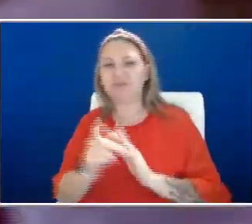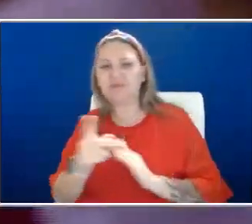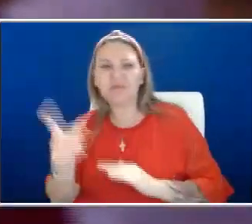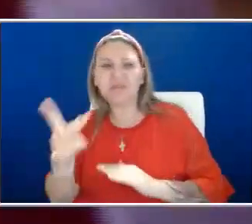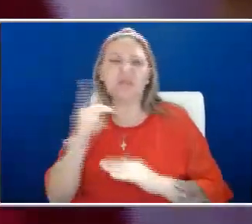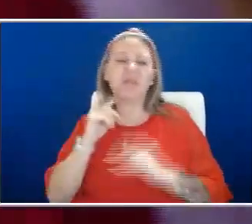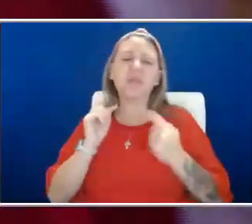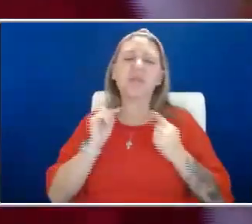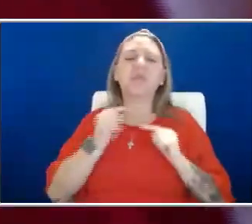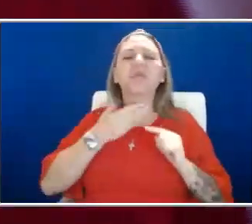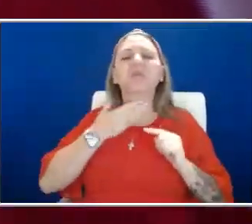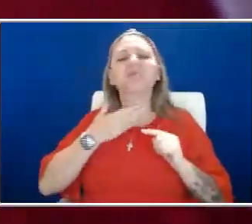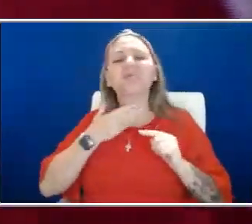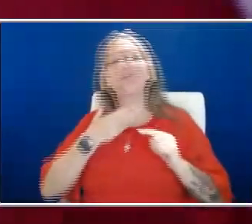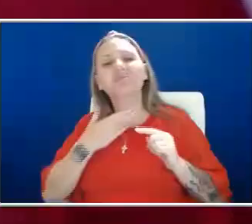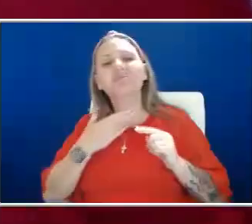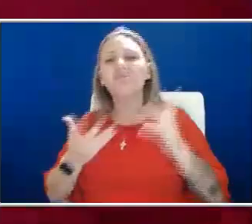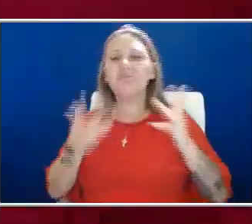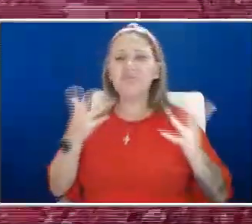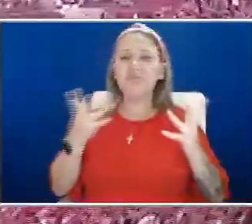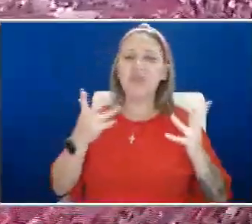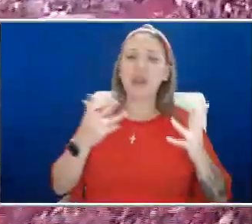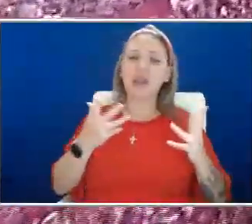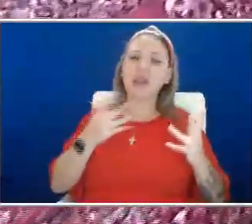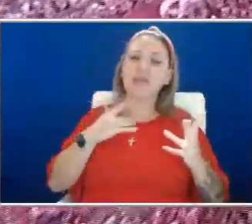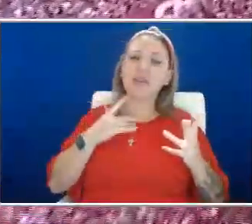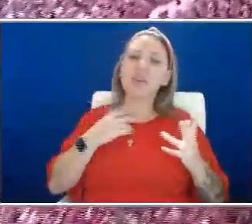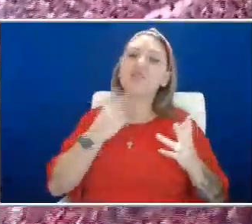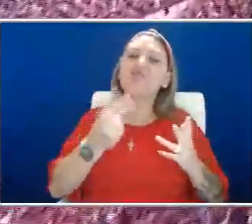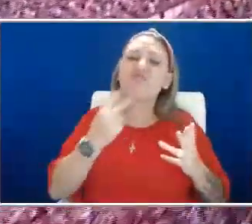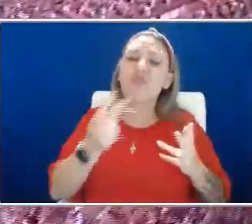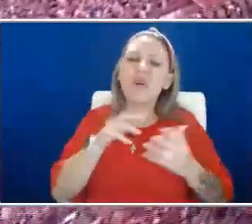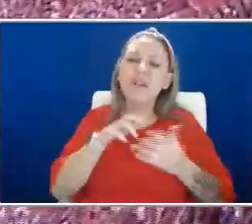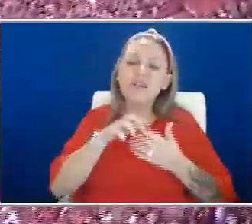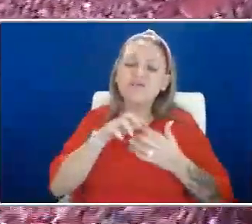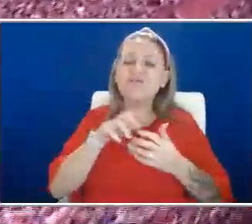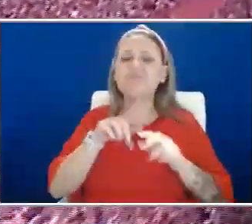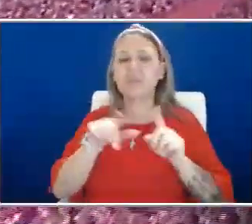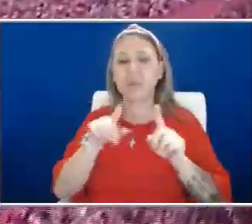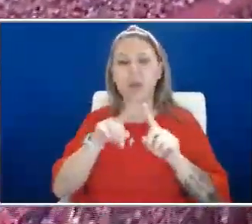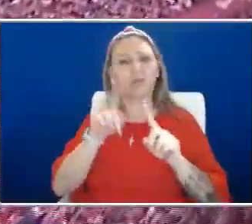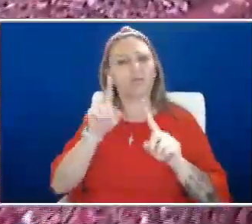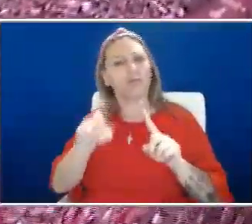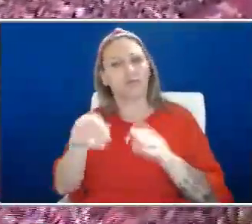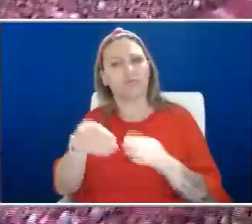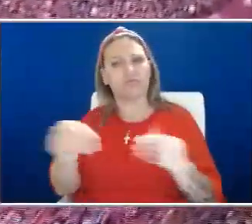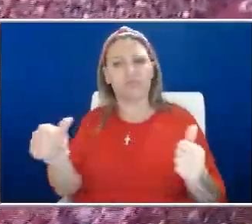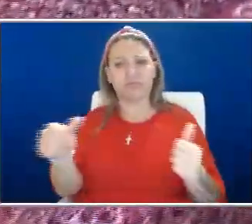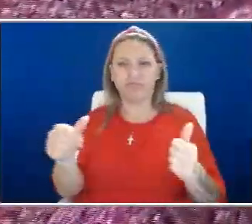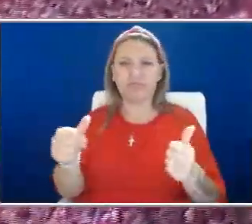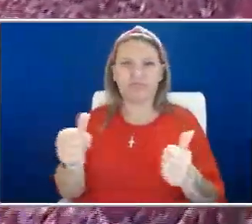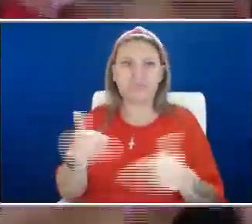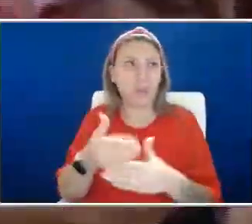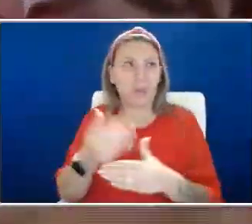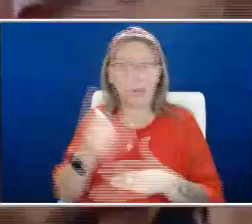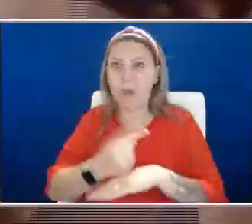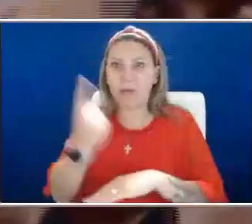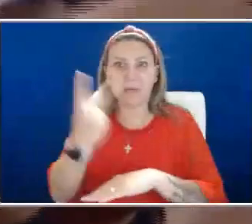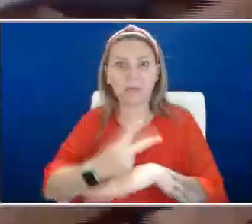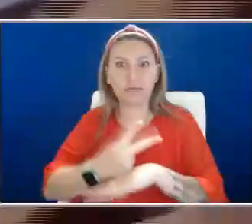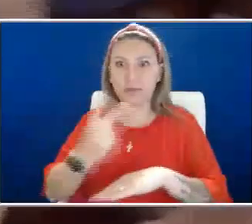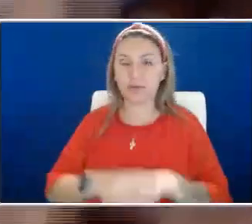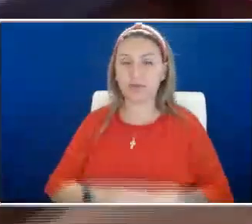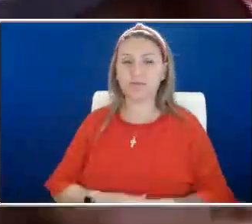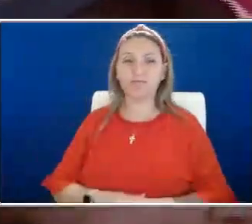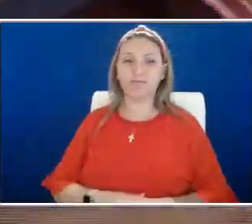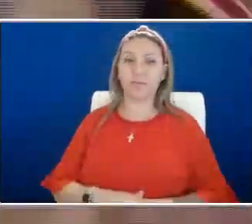in the front of the neck, maybe some raspiness or roughness to the voice, but that really should resolve within 1 to 2 days. And it